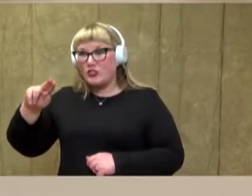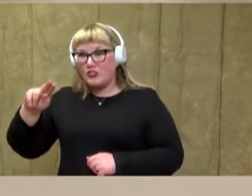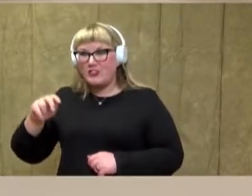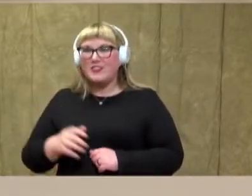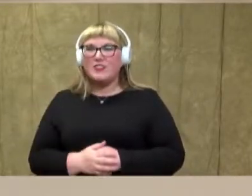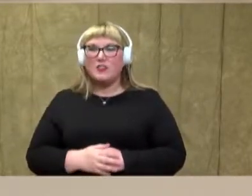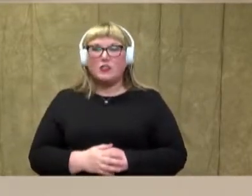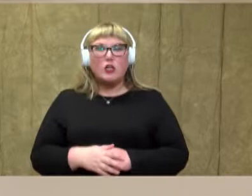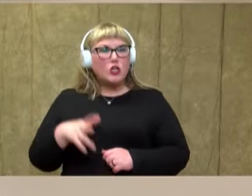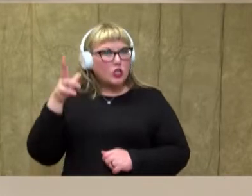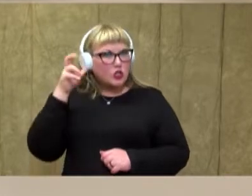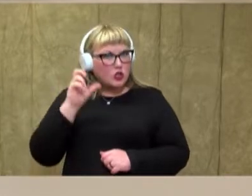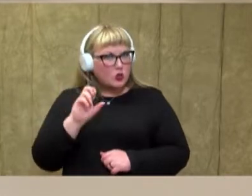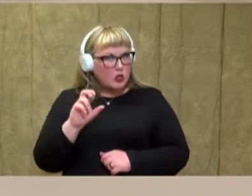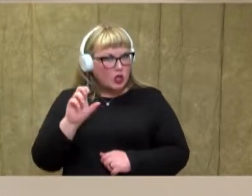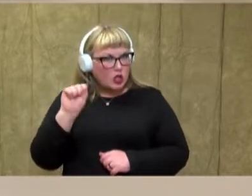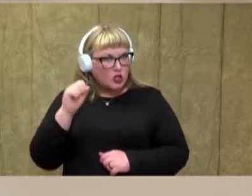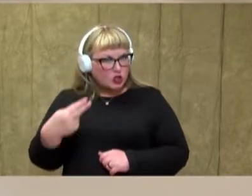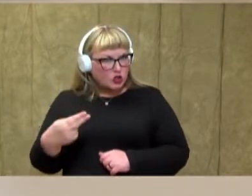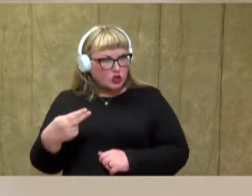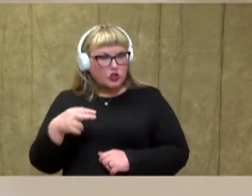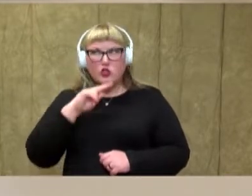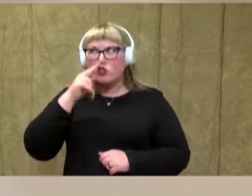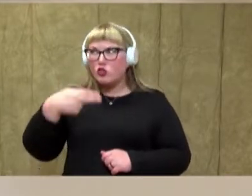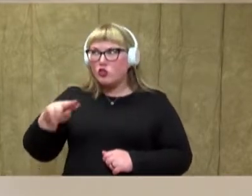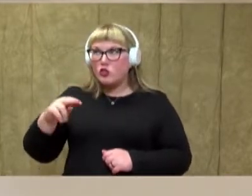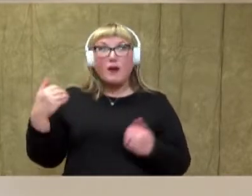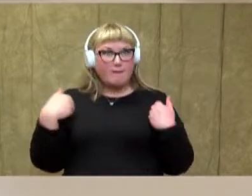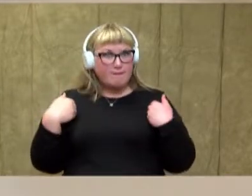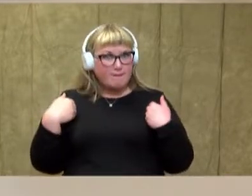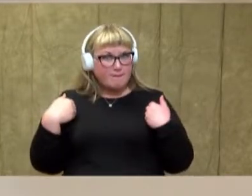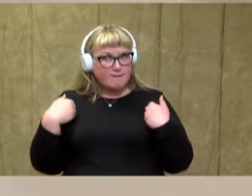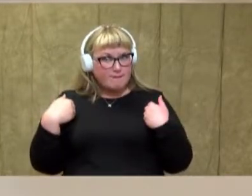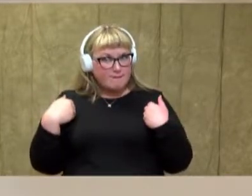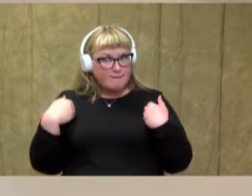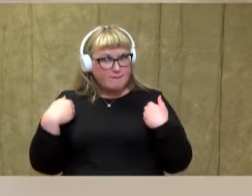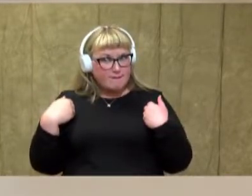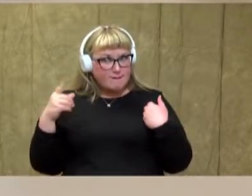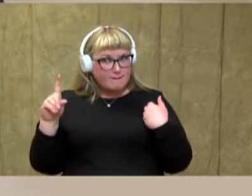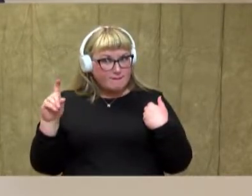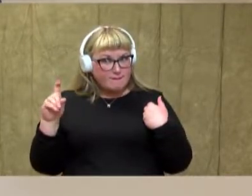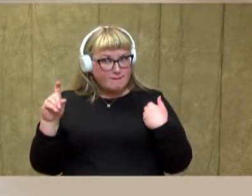Do we hear the sh sound in the word lash?